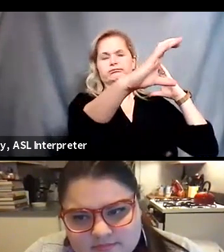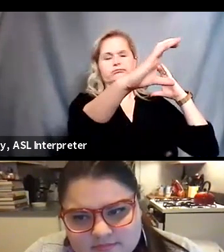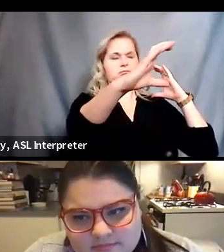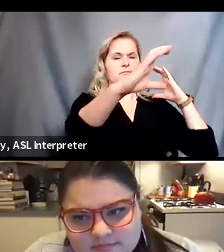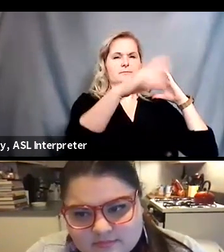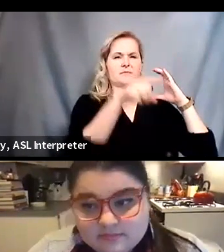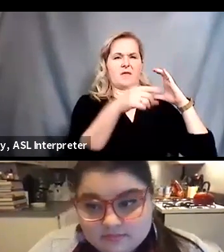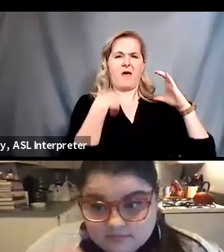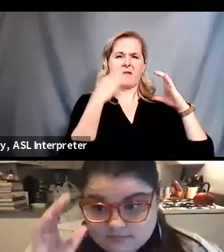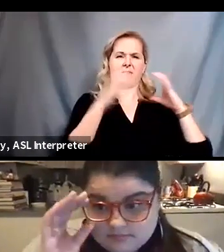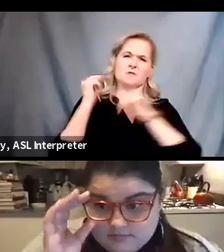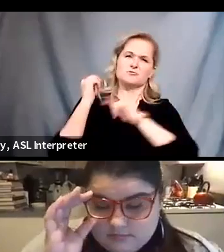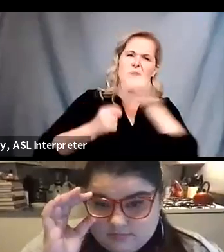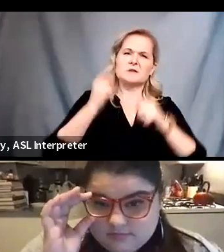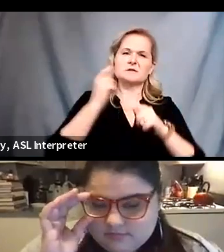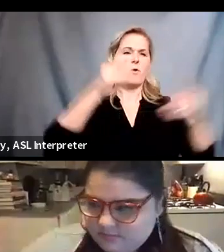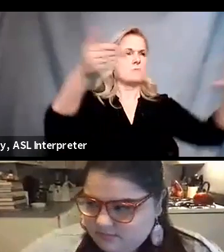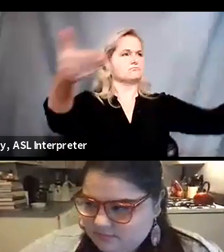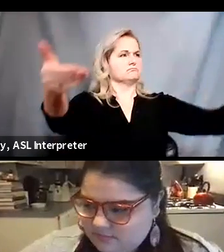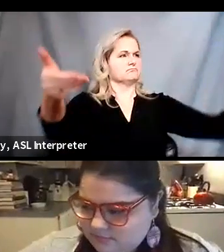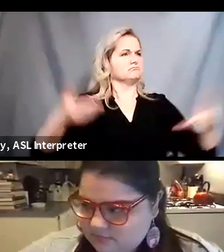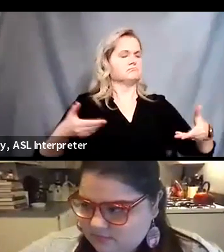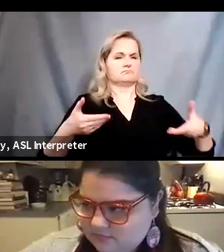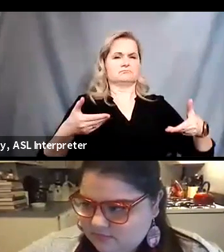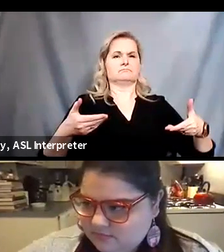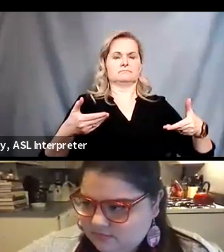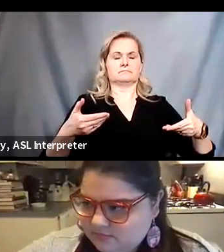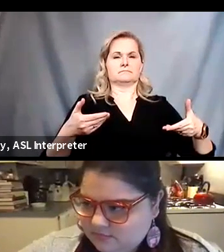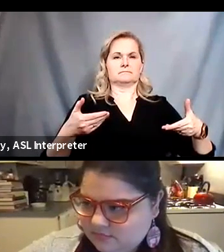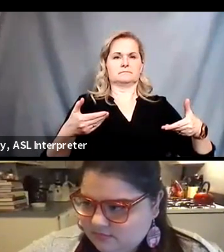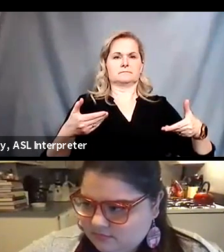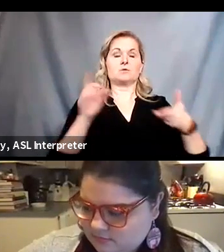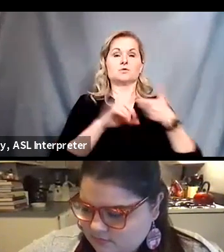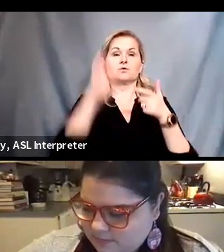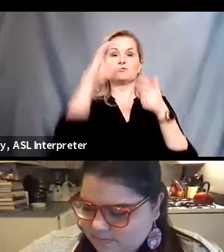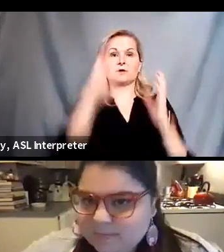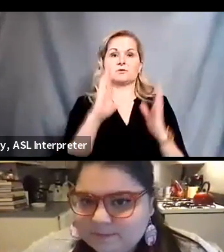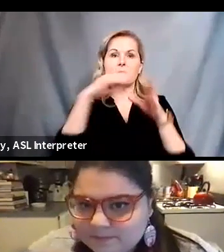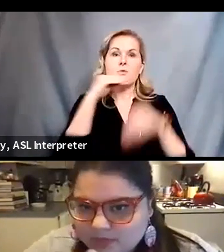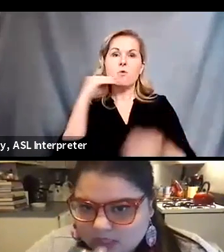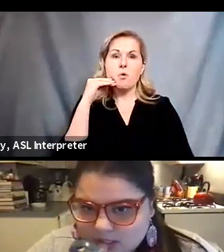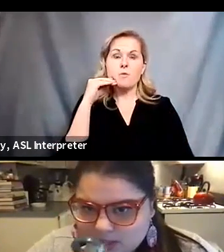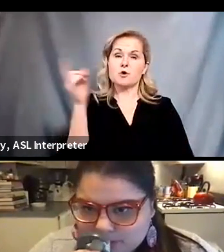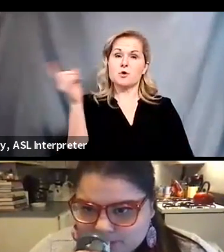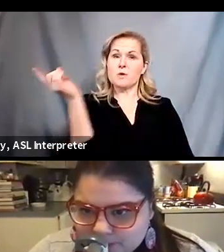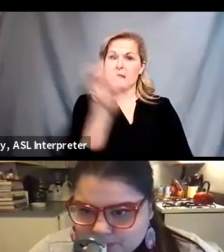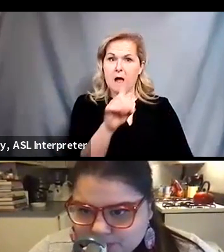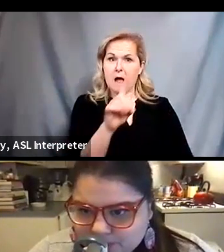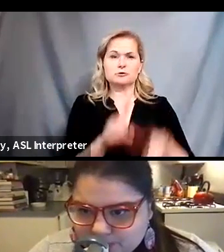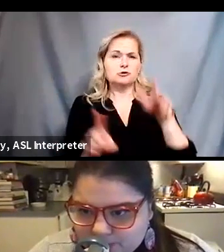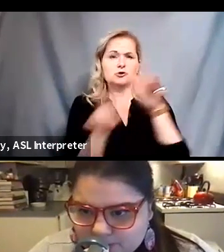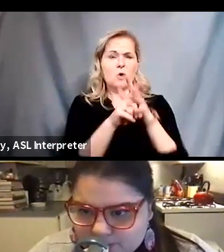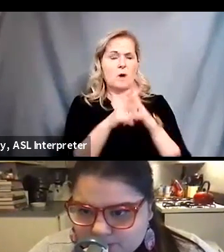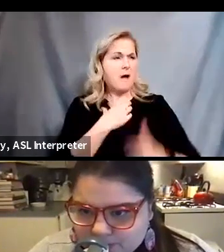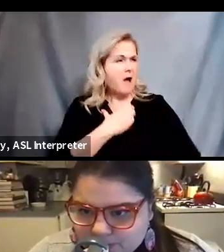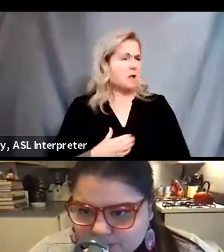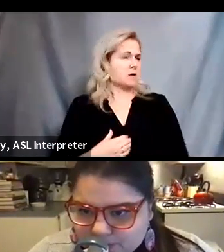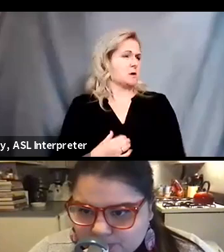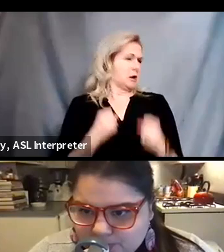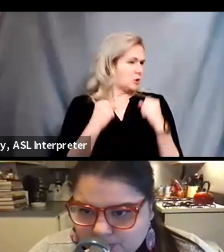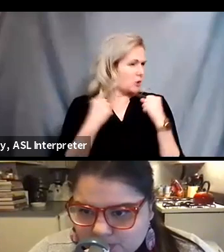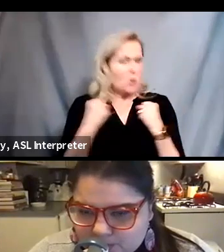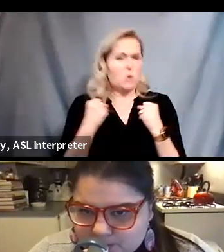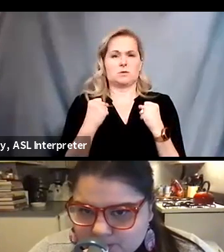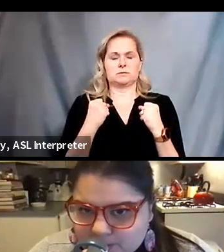of hospitality, a stranger's house, where you'd come hungry and cold